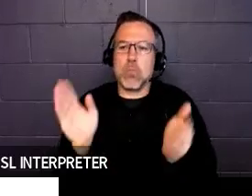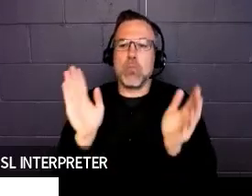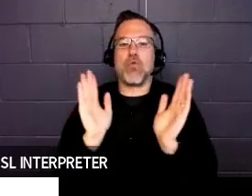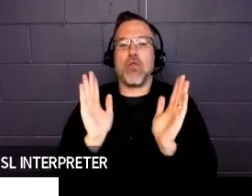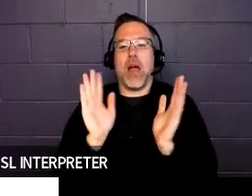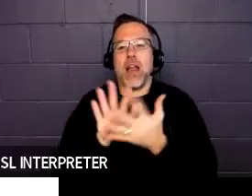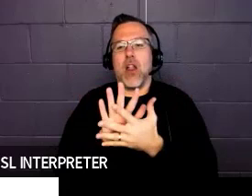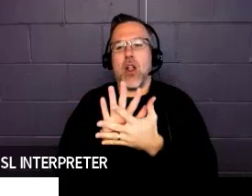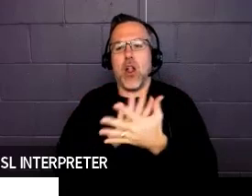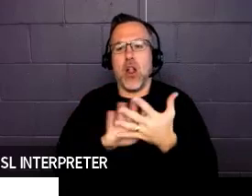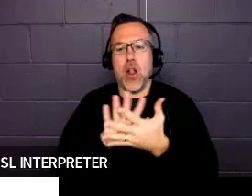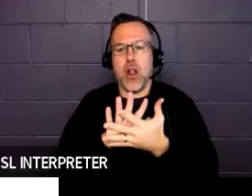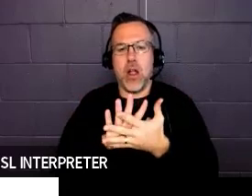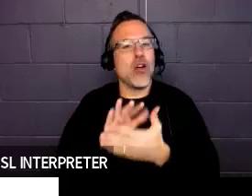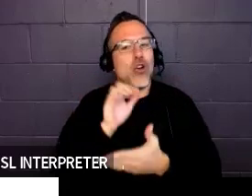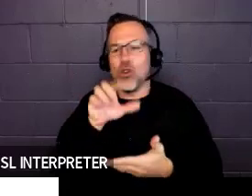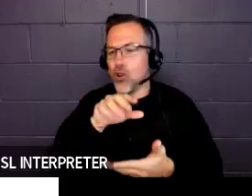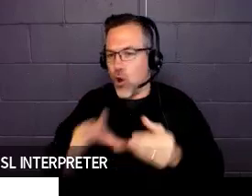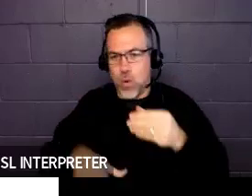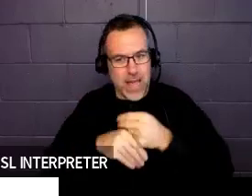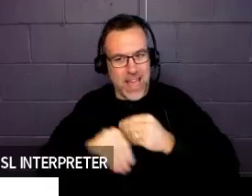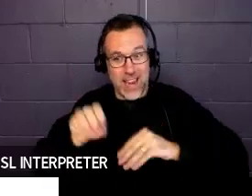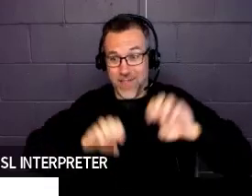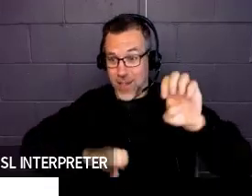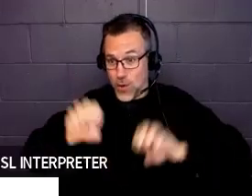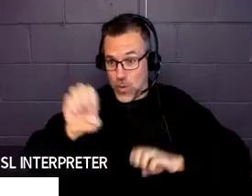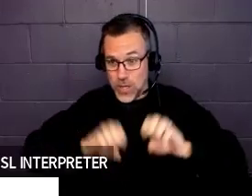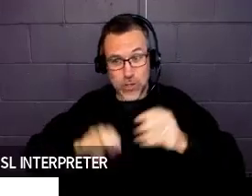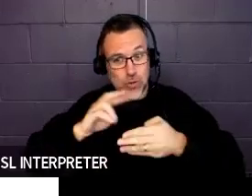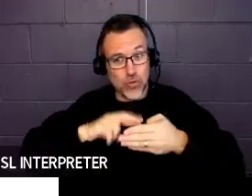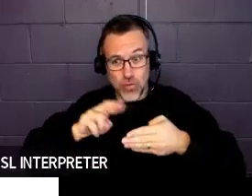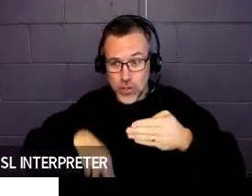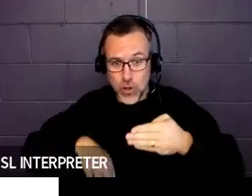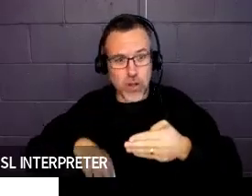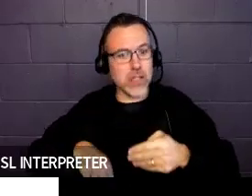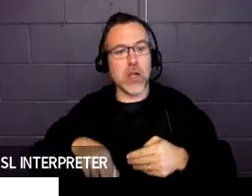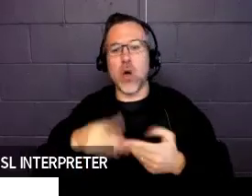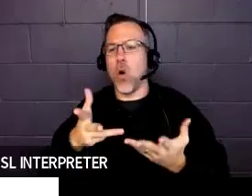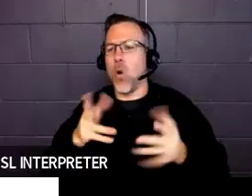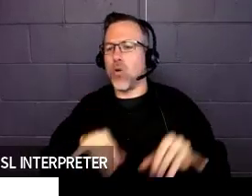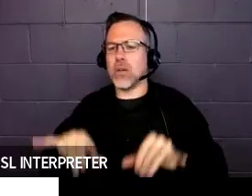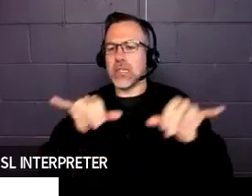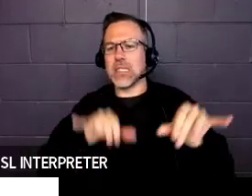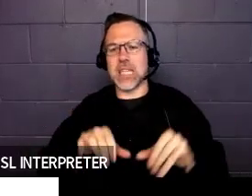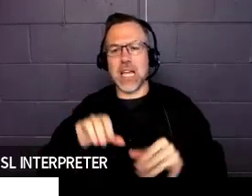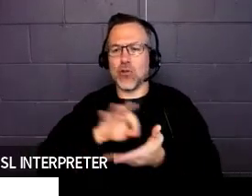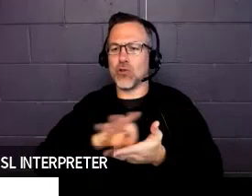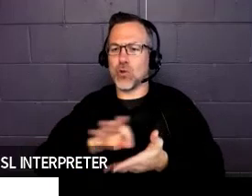put in evaluation results or standard scores in this area, in this section.